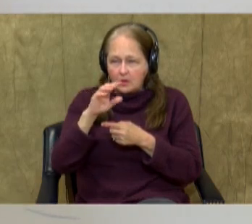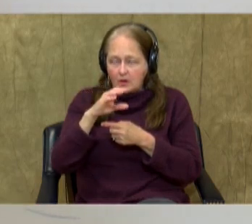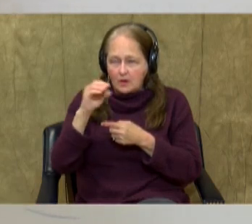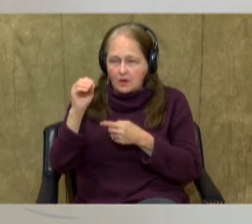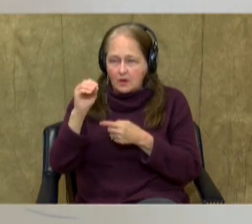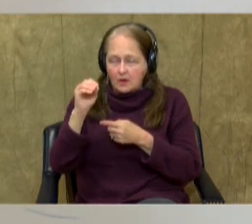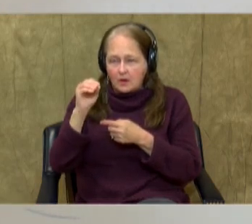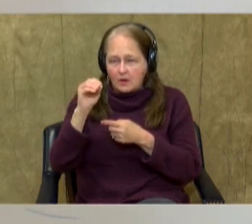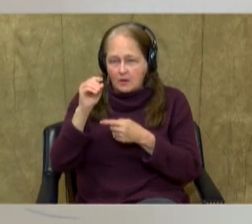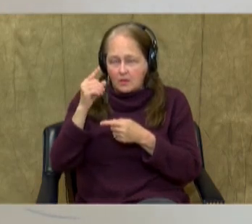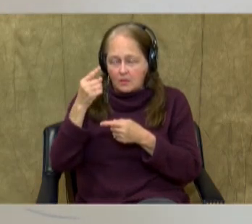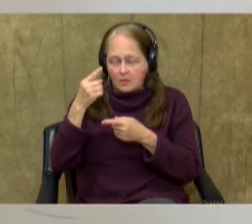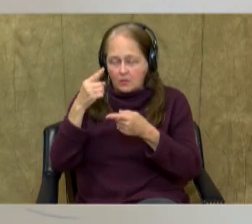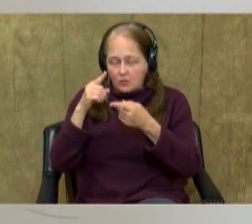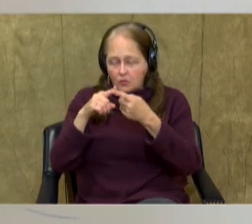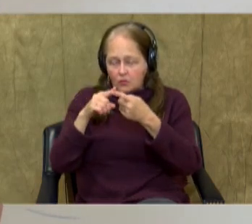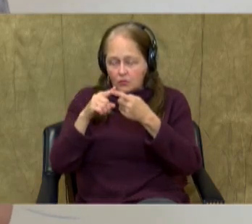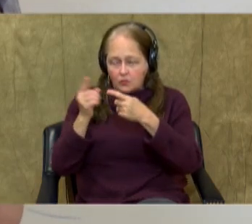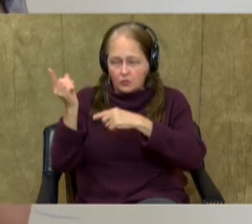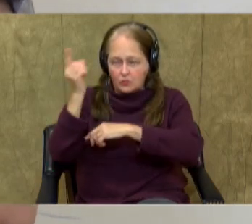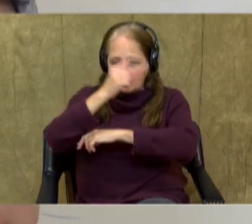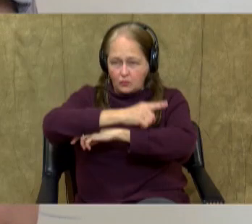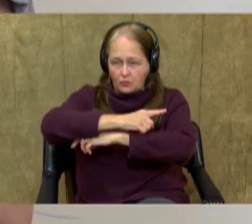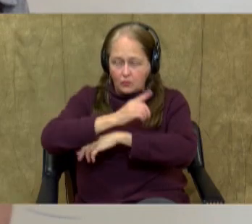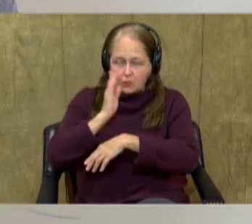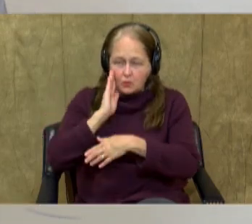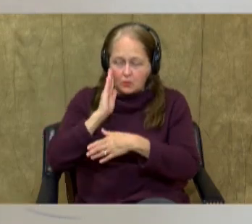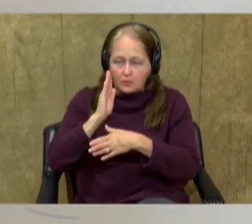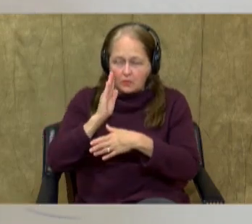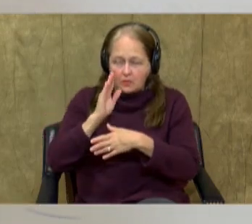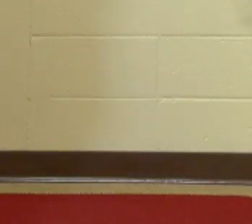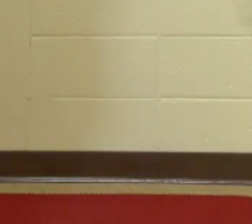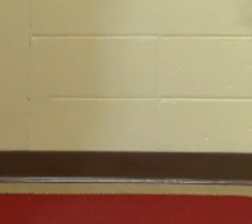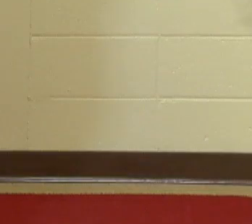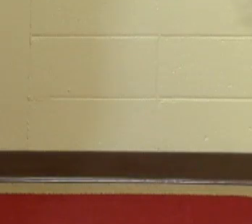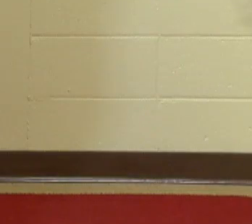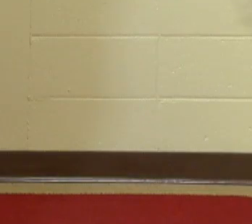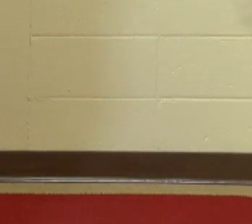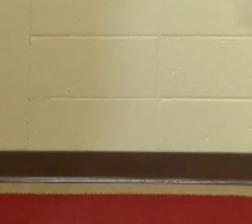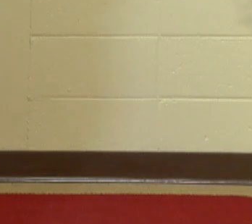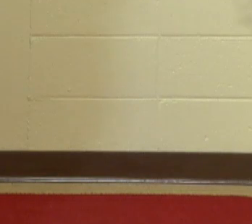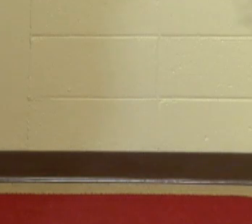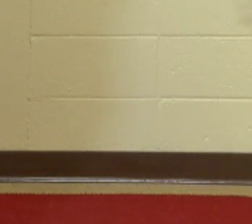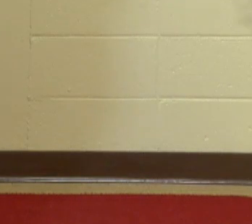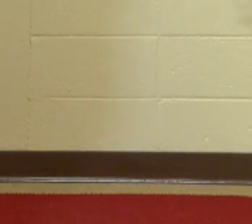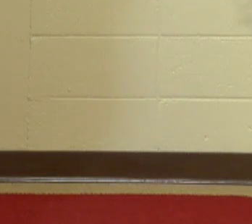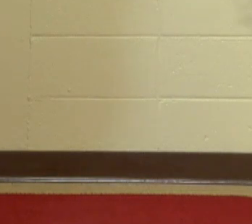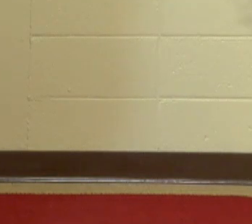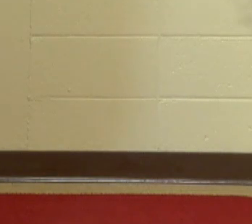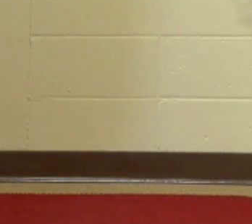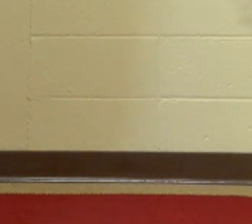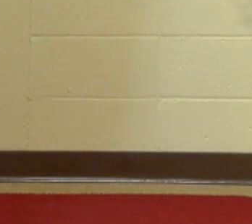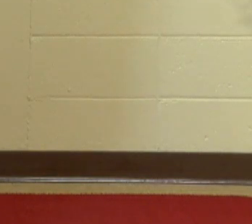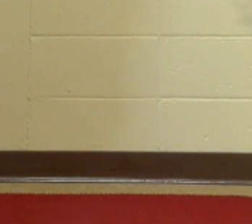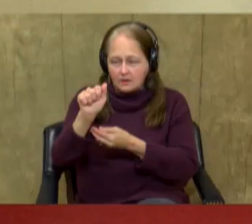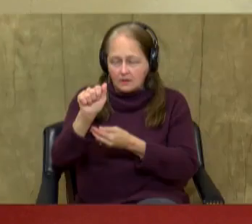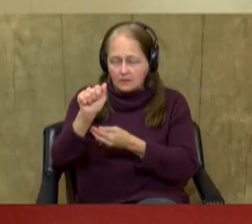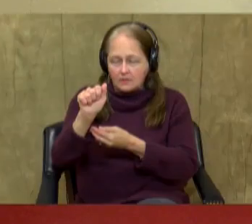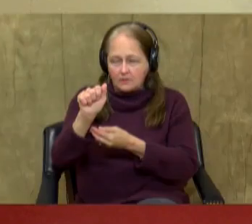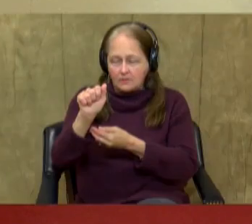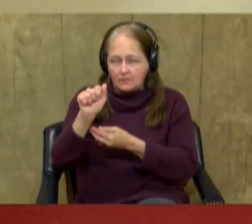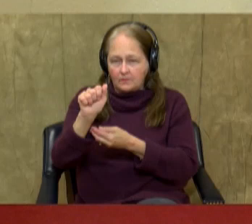The objective today is students are going to create a dot plot of a given data set. We're